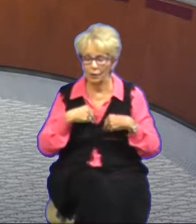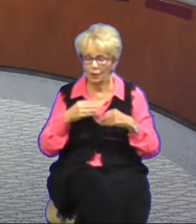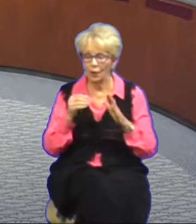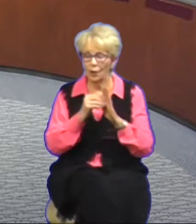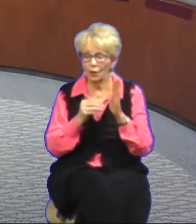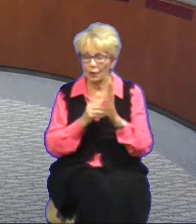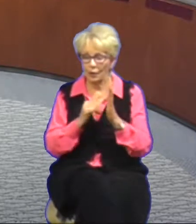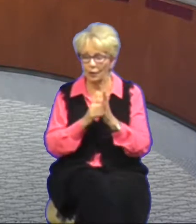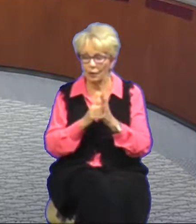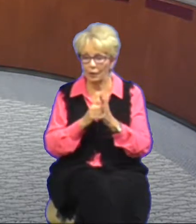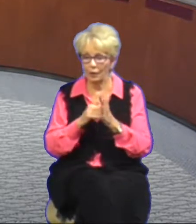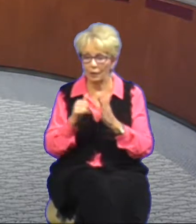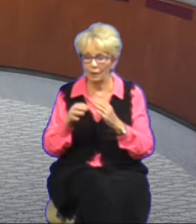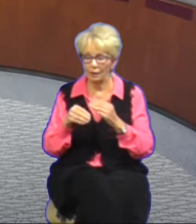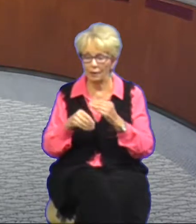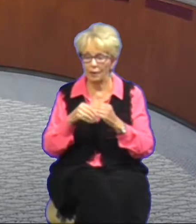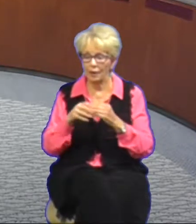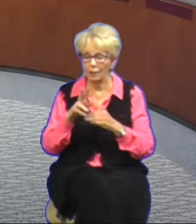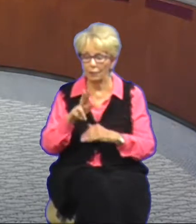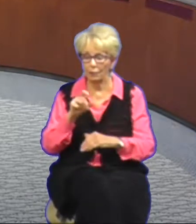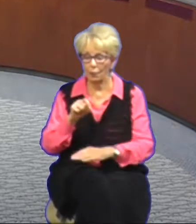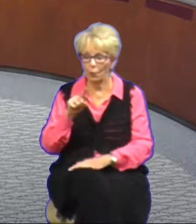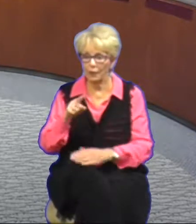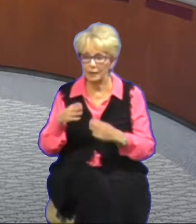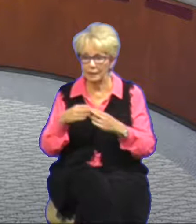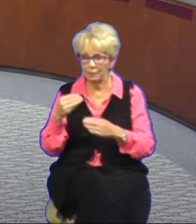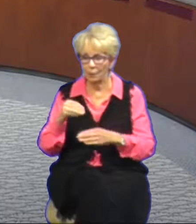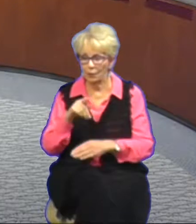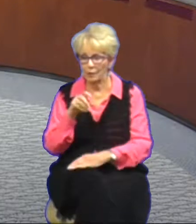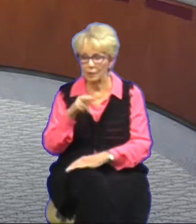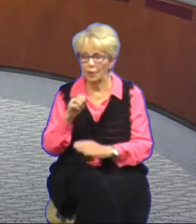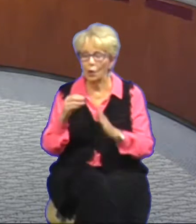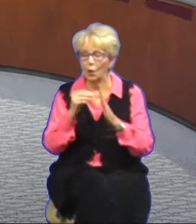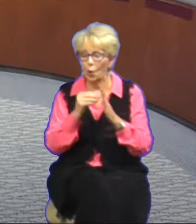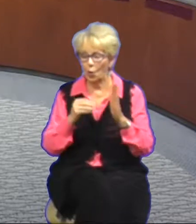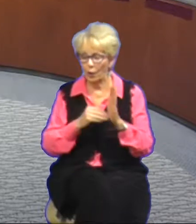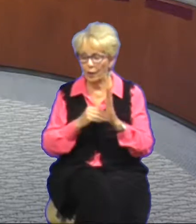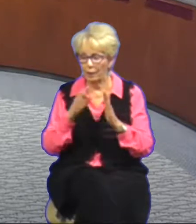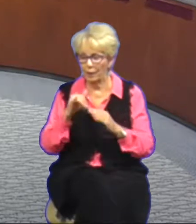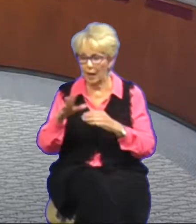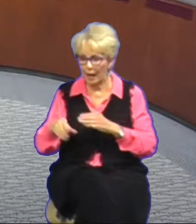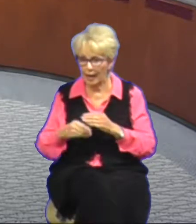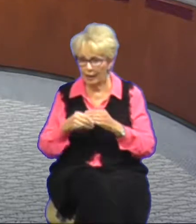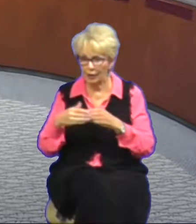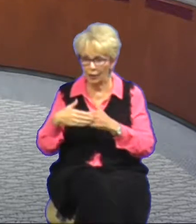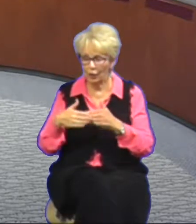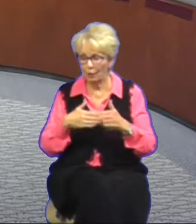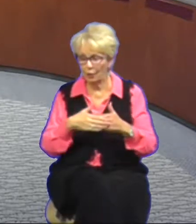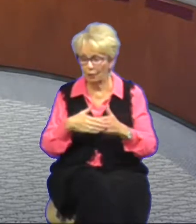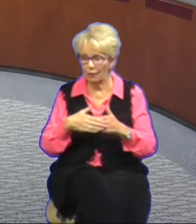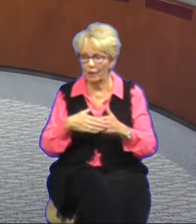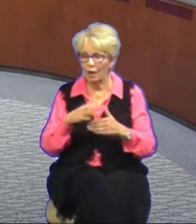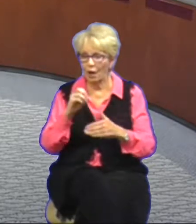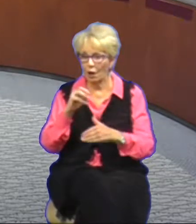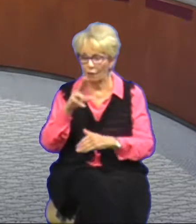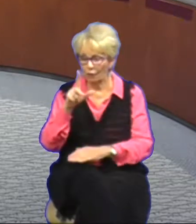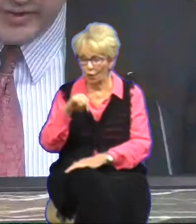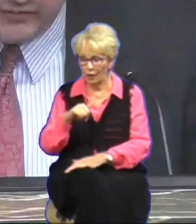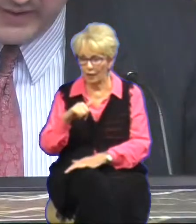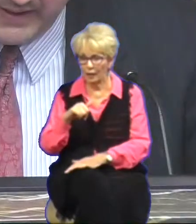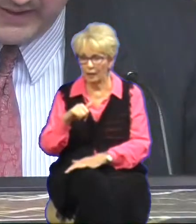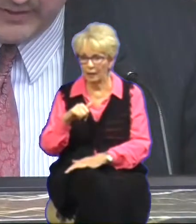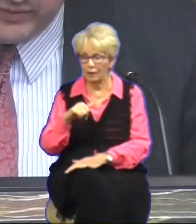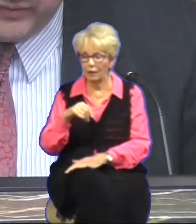ordinance amending Table 3.1 of the City of Morganton Zoning Ordinance by adding Neighborhood Conservation Overlay,